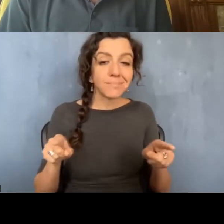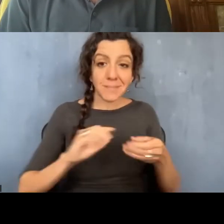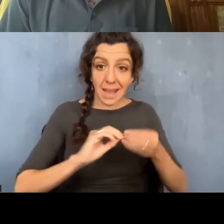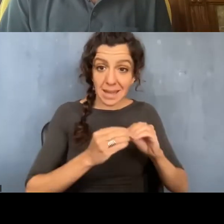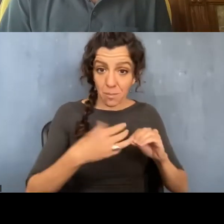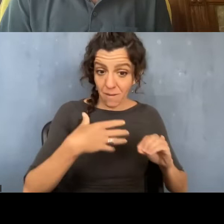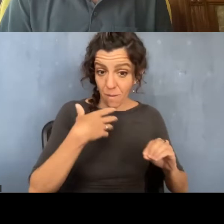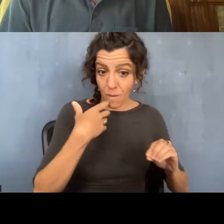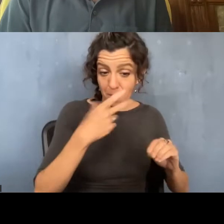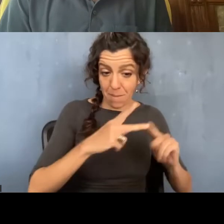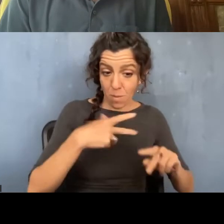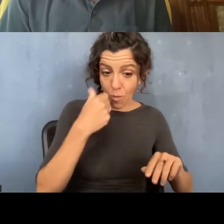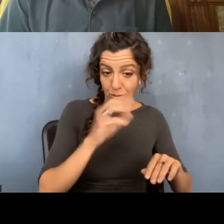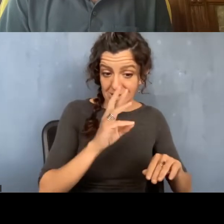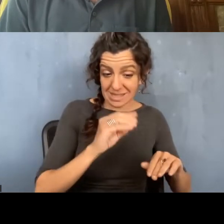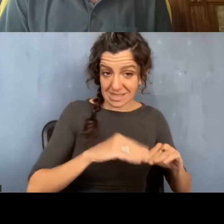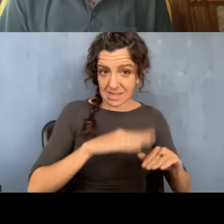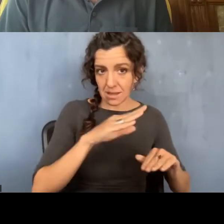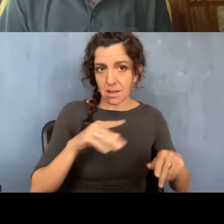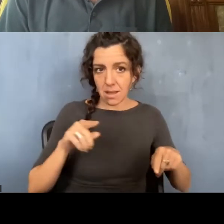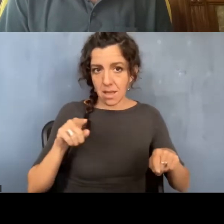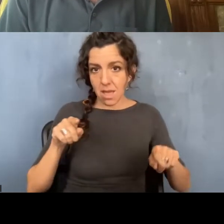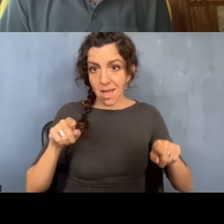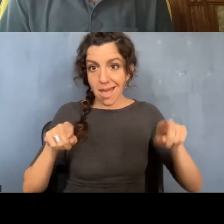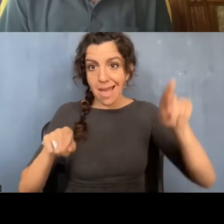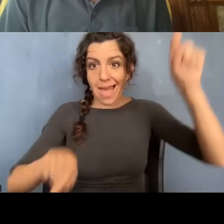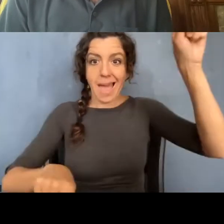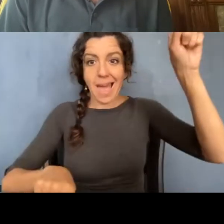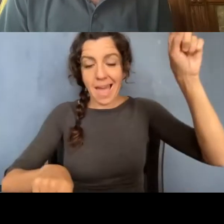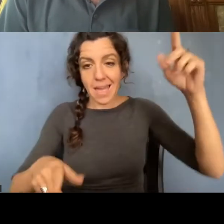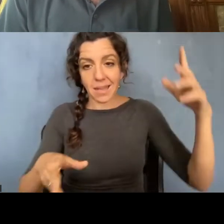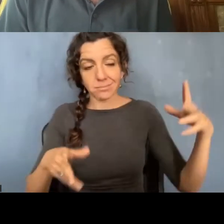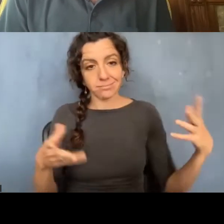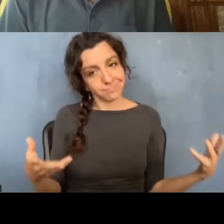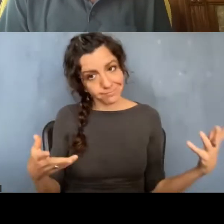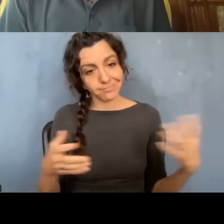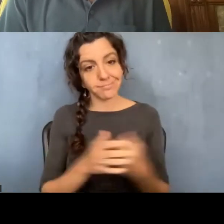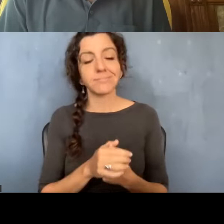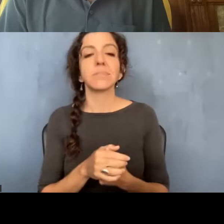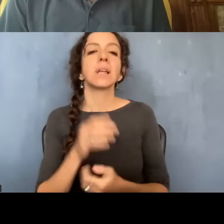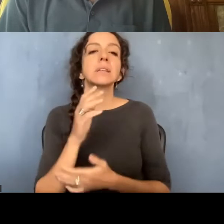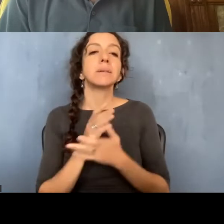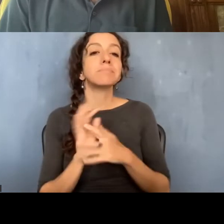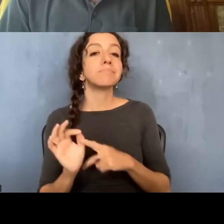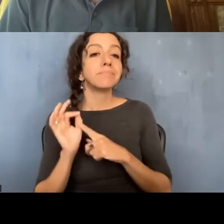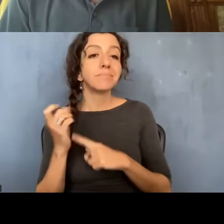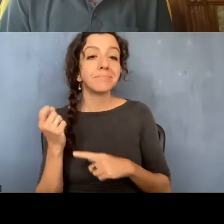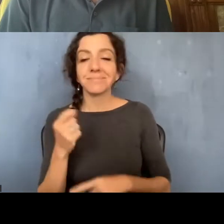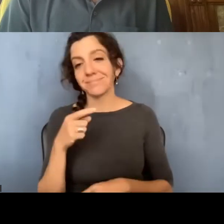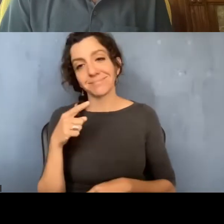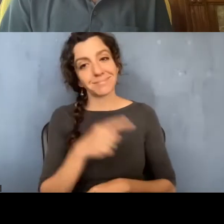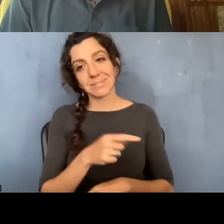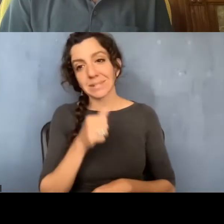by 63% in that same period of time. A few caveats. First, this data does not account